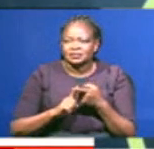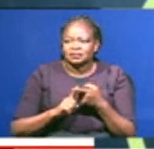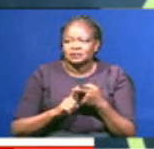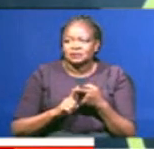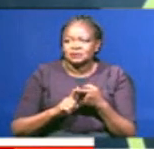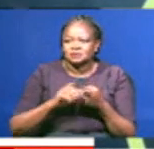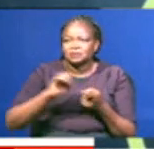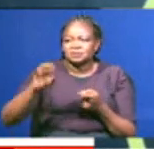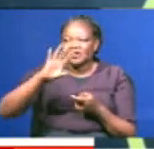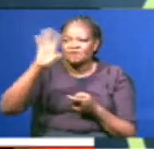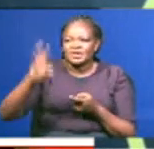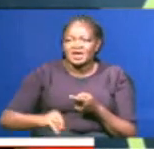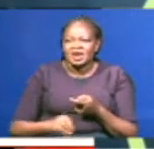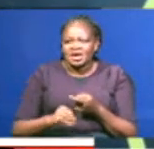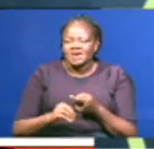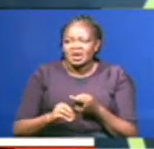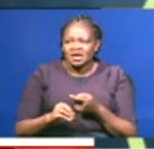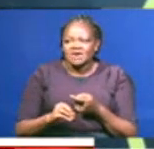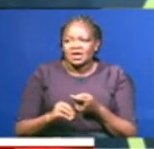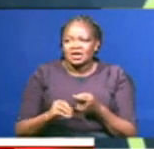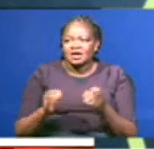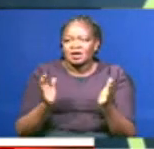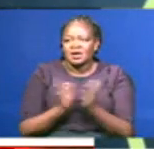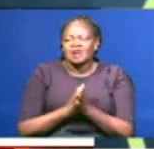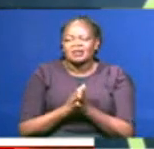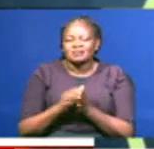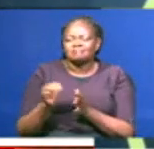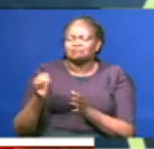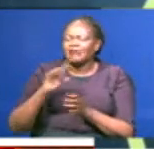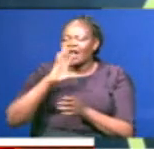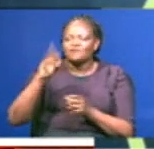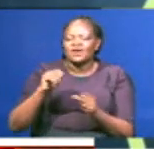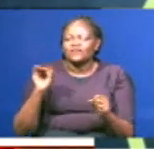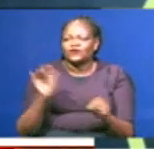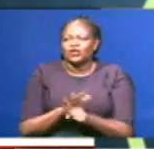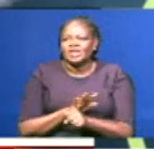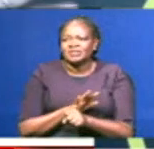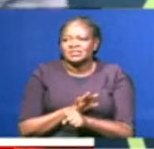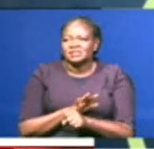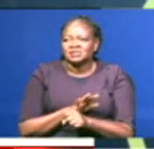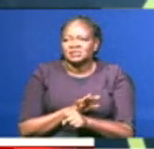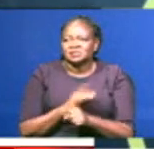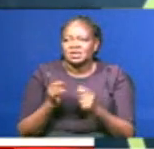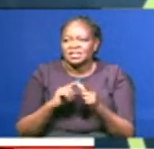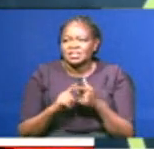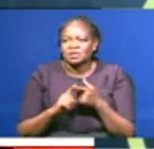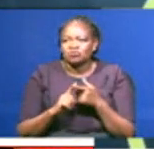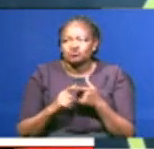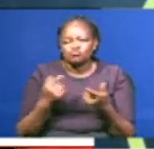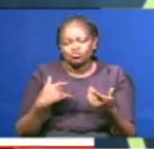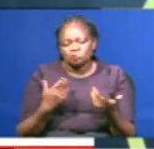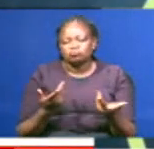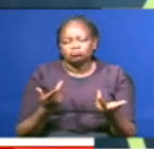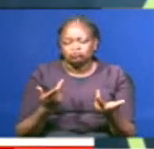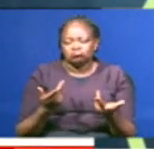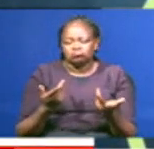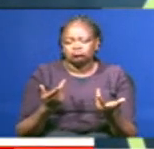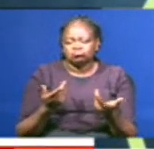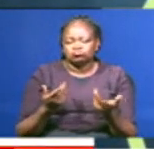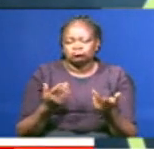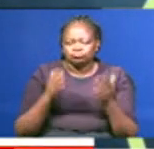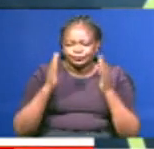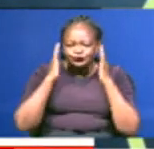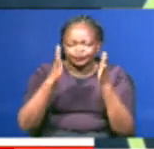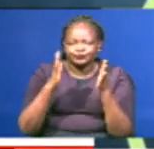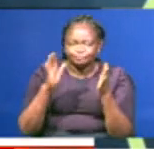African context, but throughout the whole of Africa. My role at Xness is, you know, to look after sub-Saharan Africa as a whole,